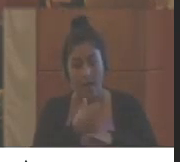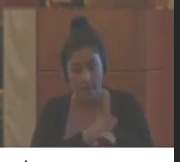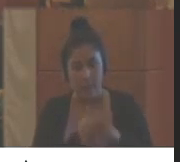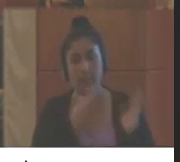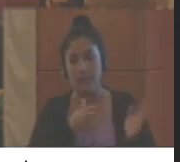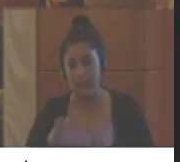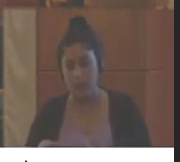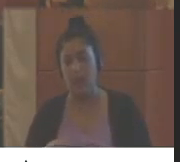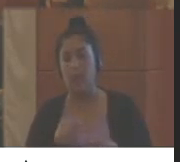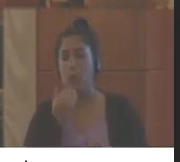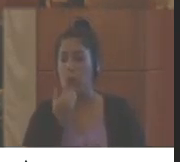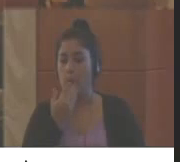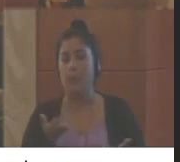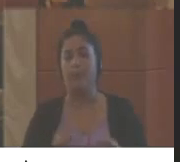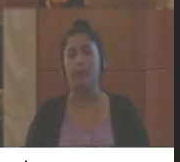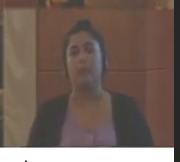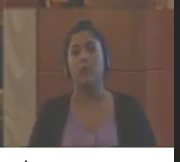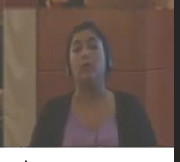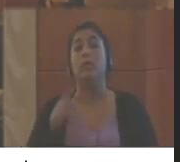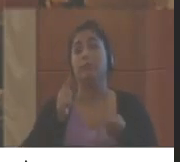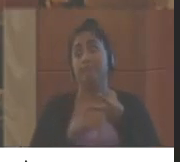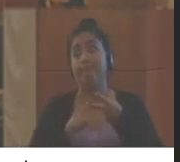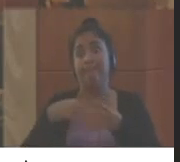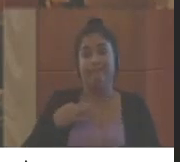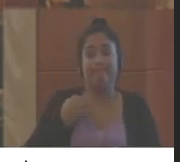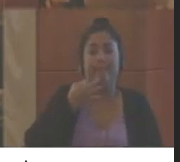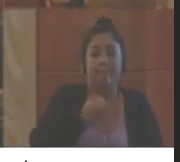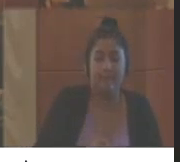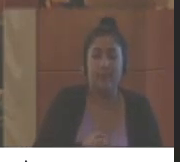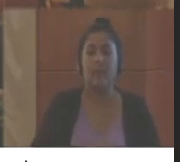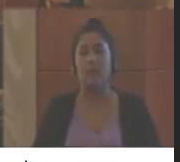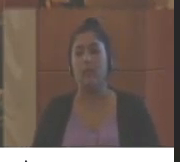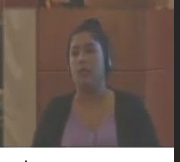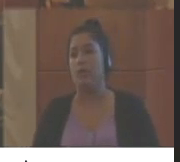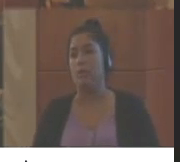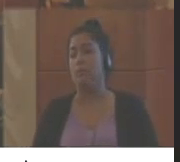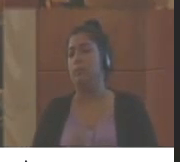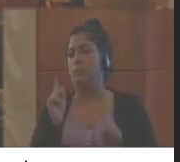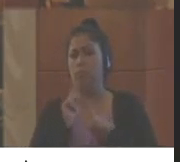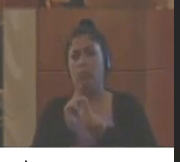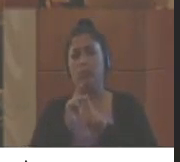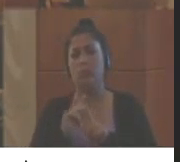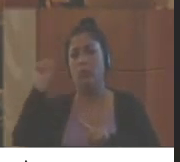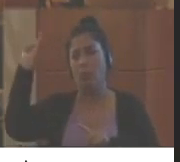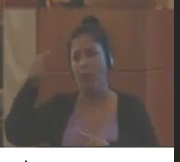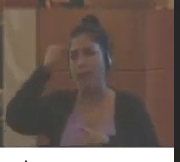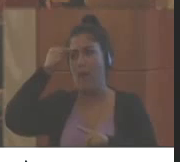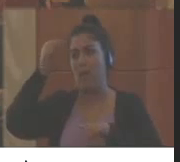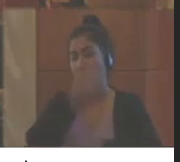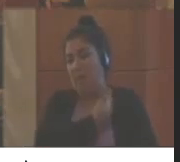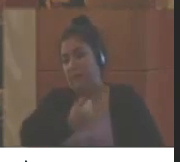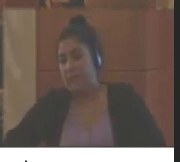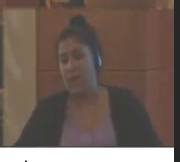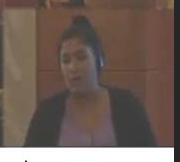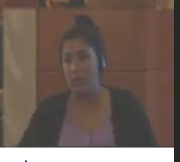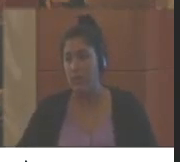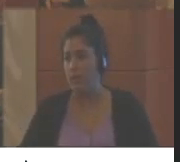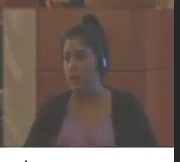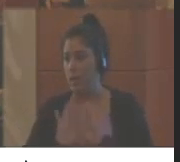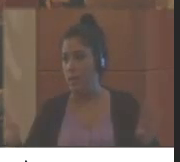to realize that we need to be on an emergency situation that is very large, like 2011, the Niña phenomenon,